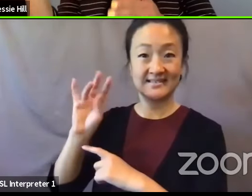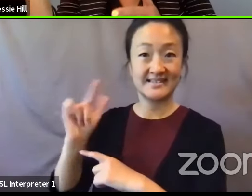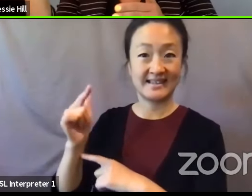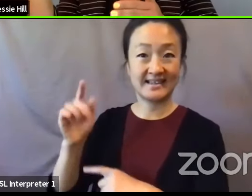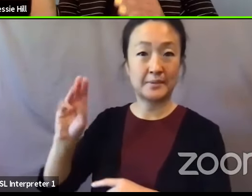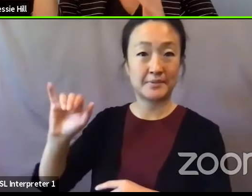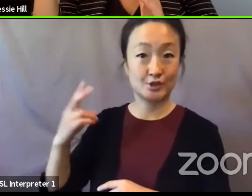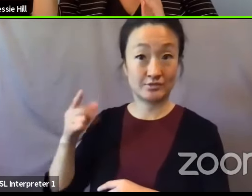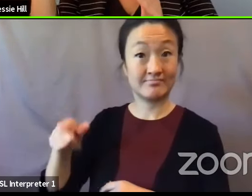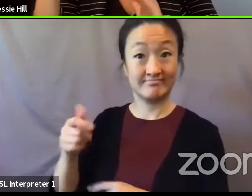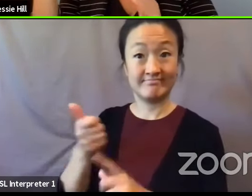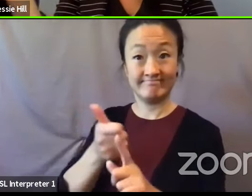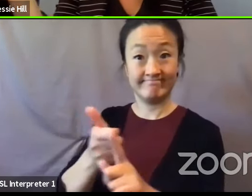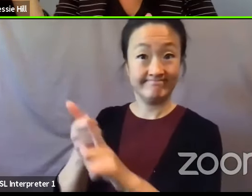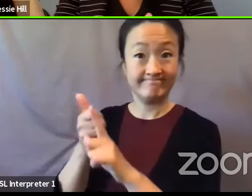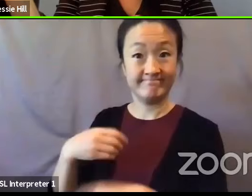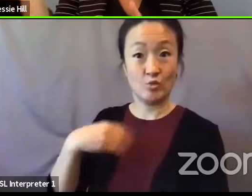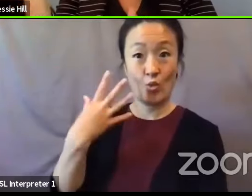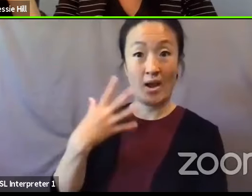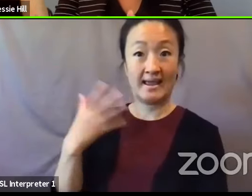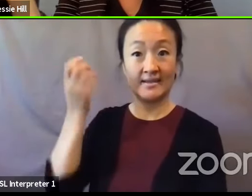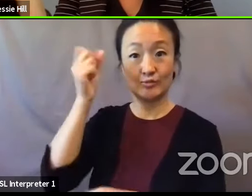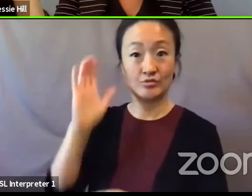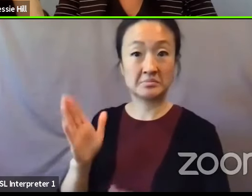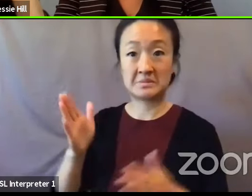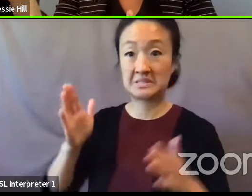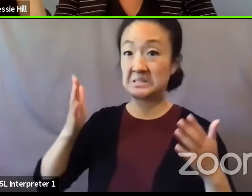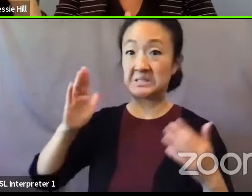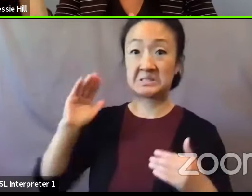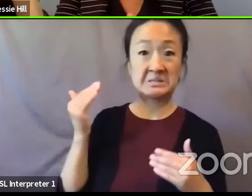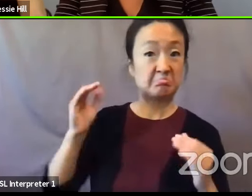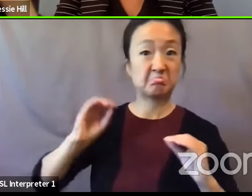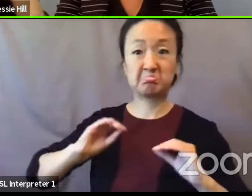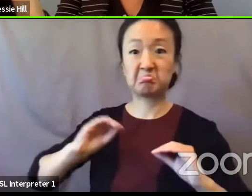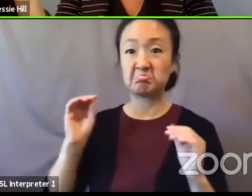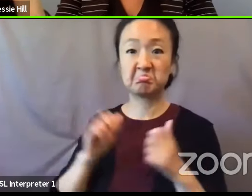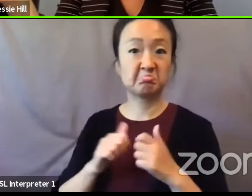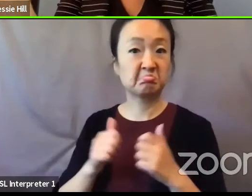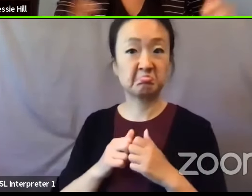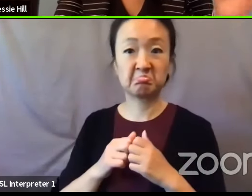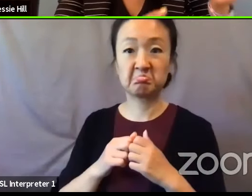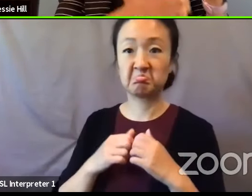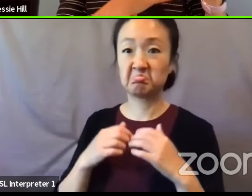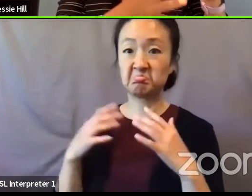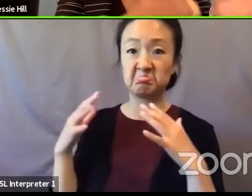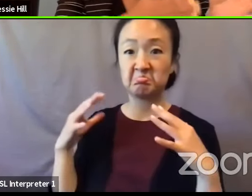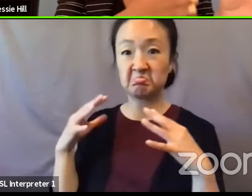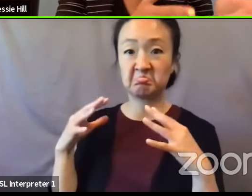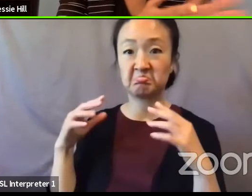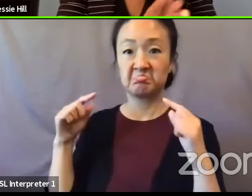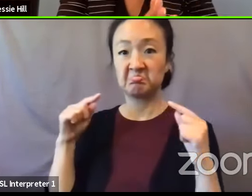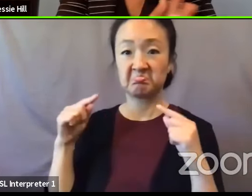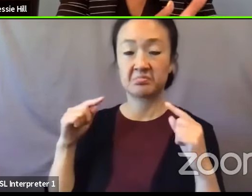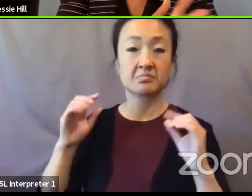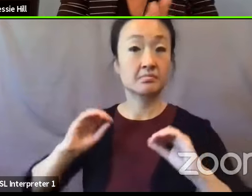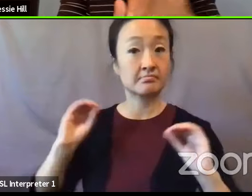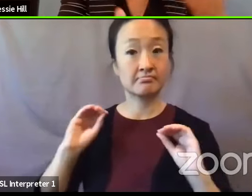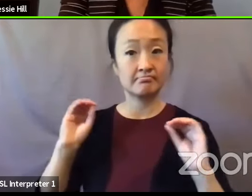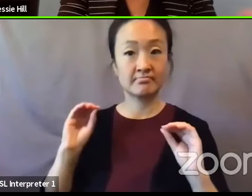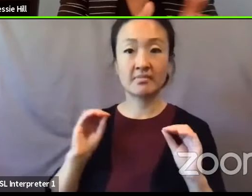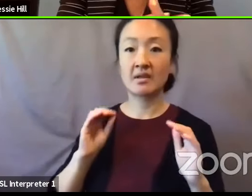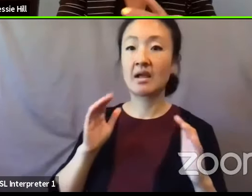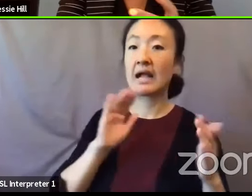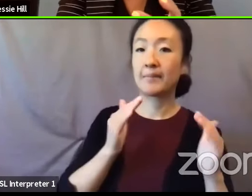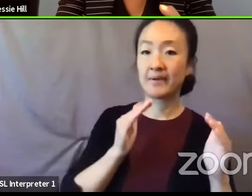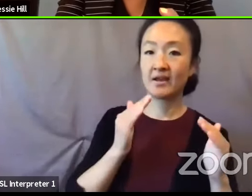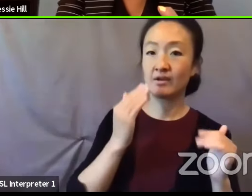protesters who did not seem to have any trouble, you know, from the police versus what the response has been to the